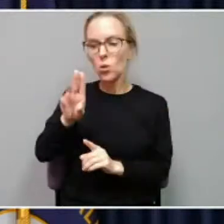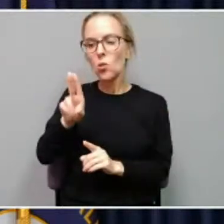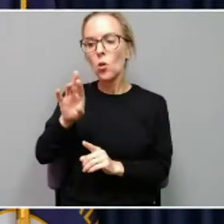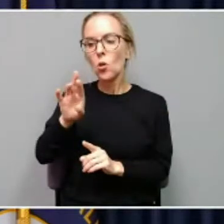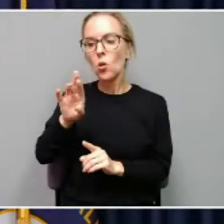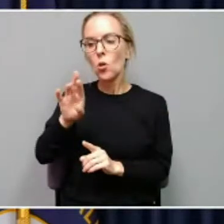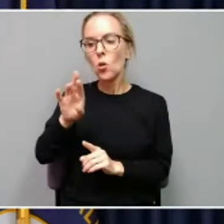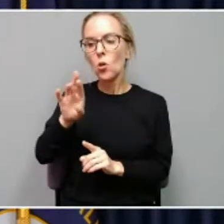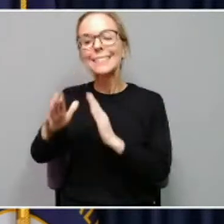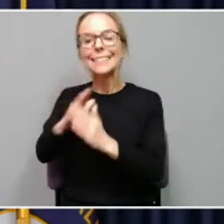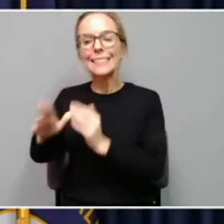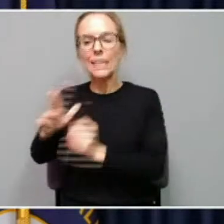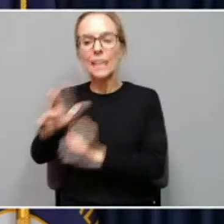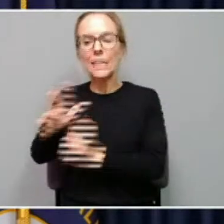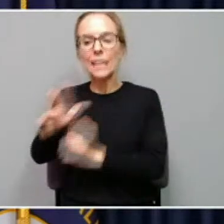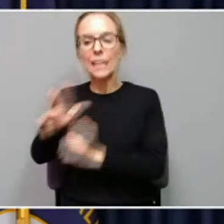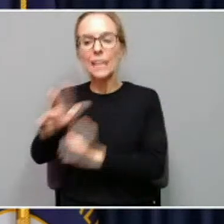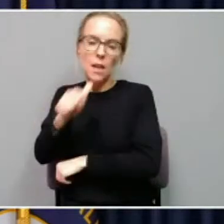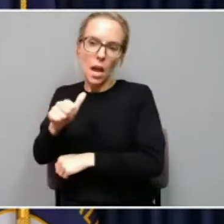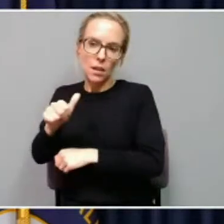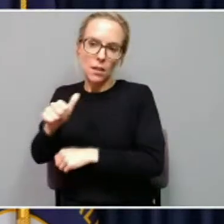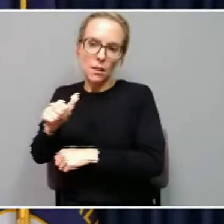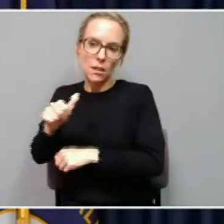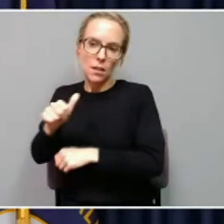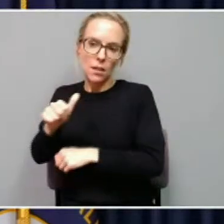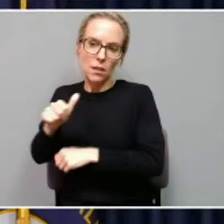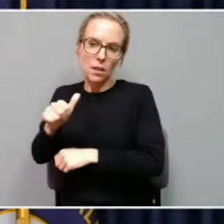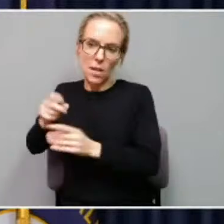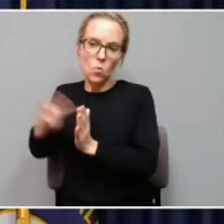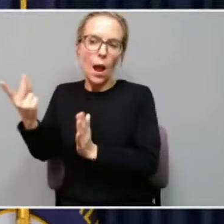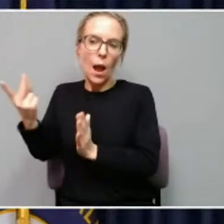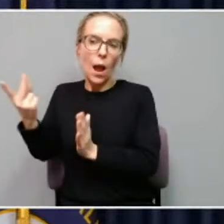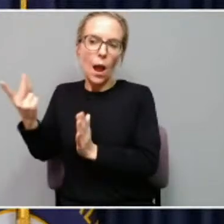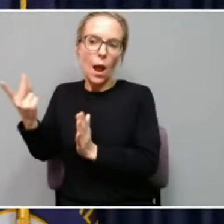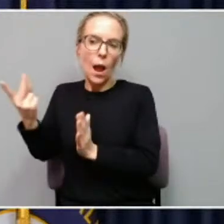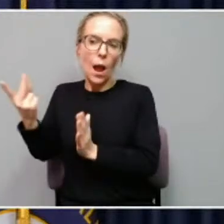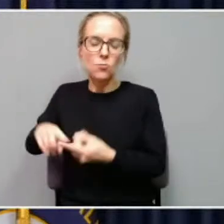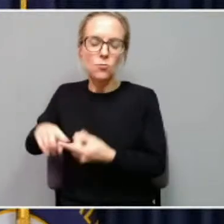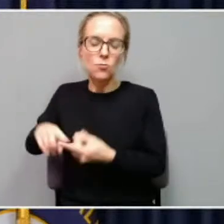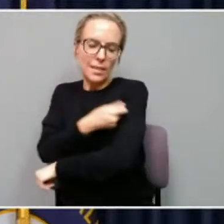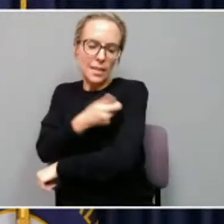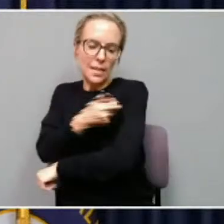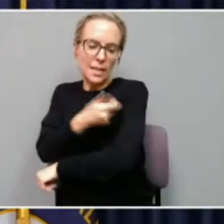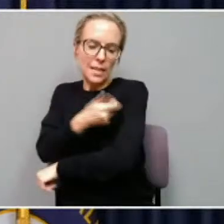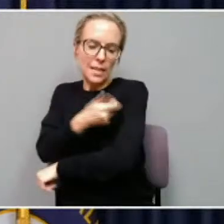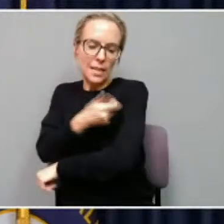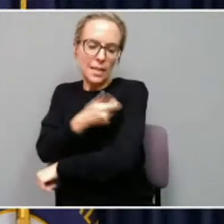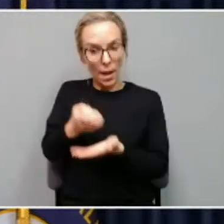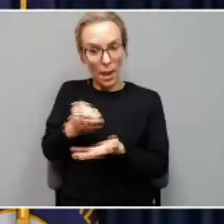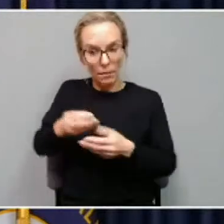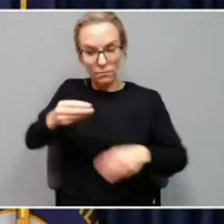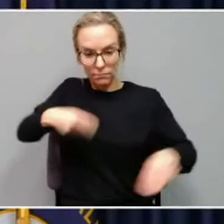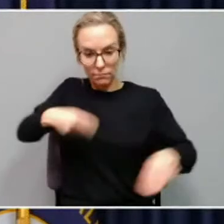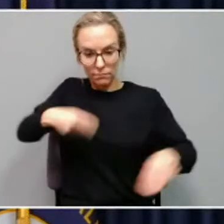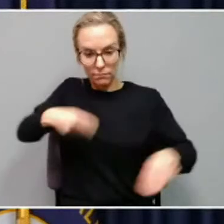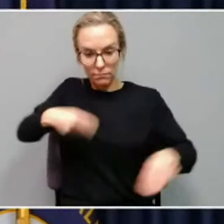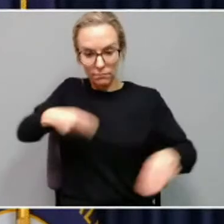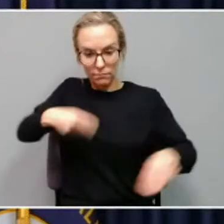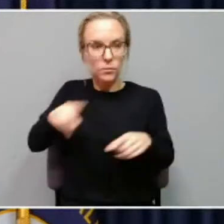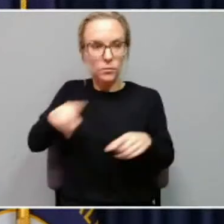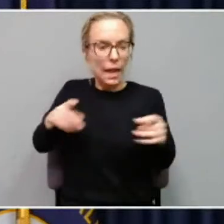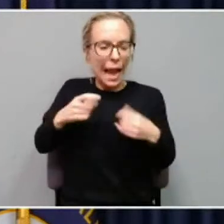It probably has to do with vaccination rates, but moving around equipment earlier. Now we're able to keep up, but that's one thing. How do we go